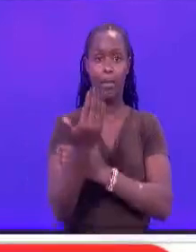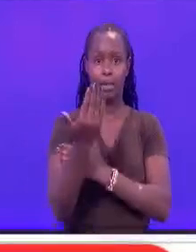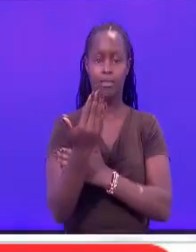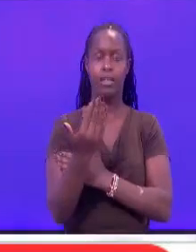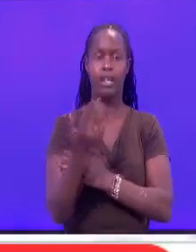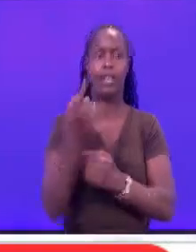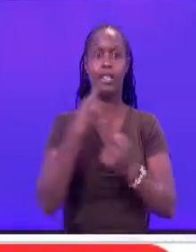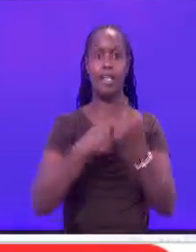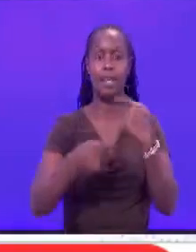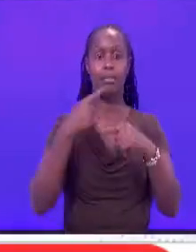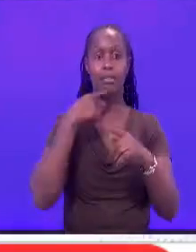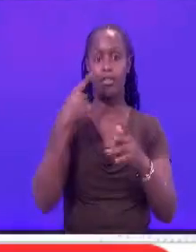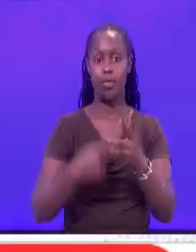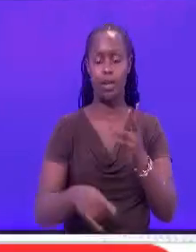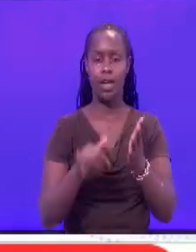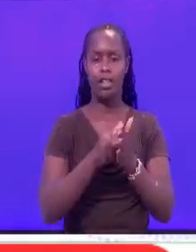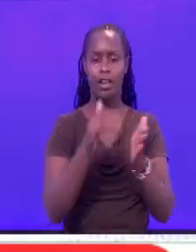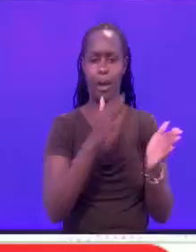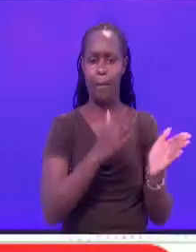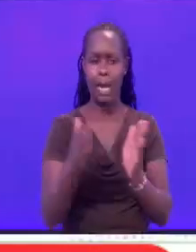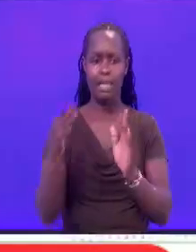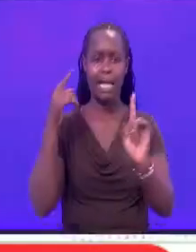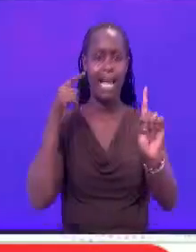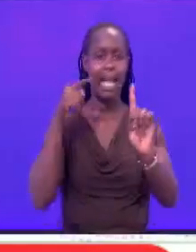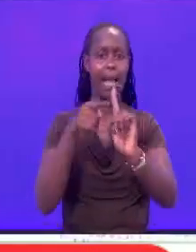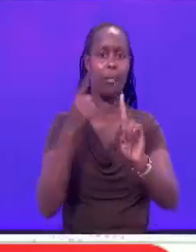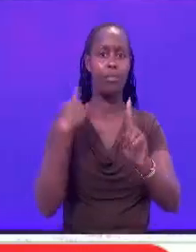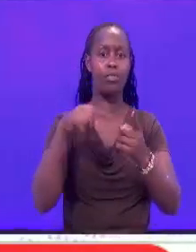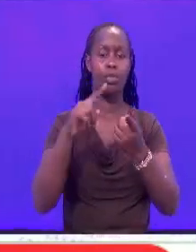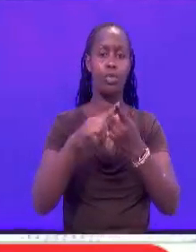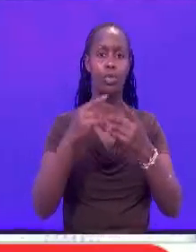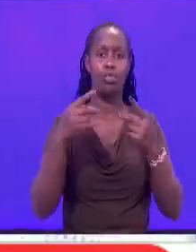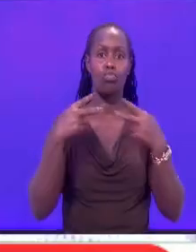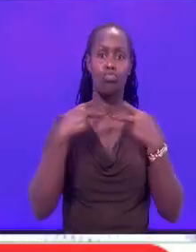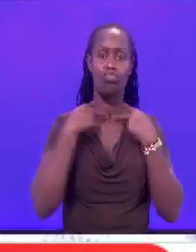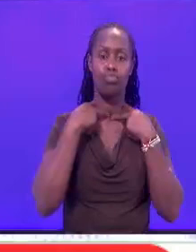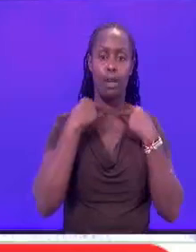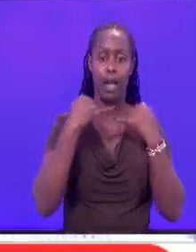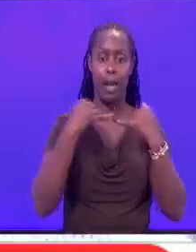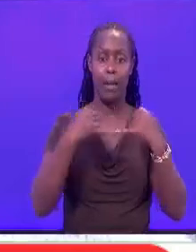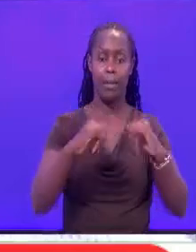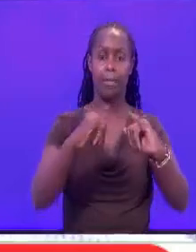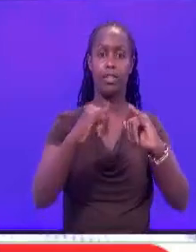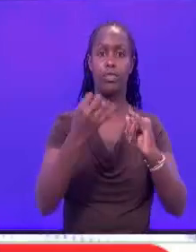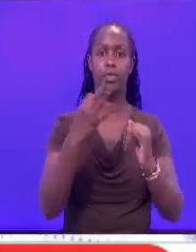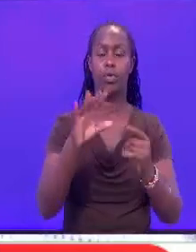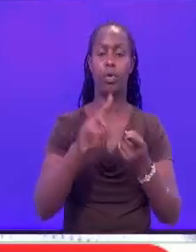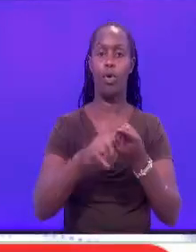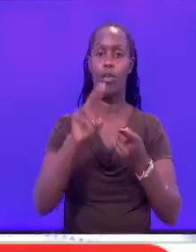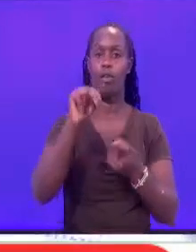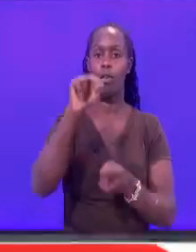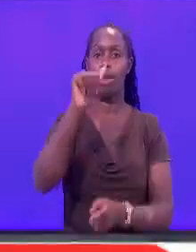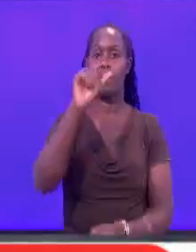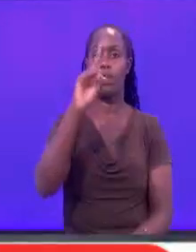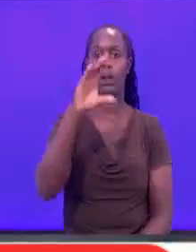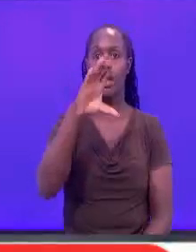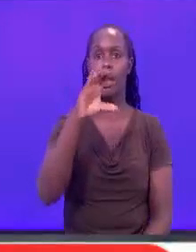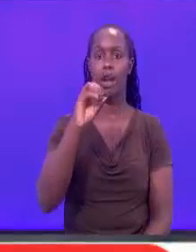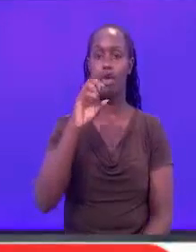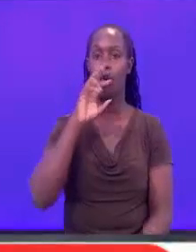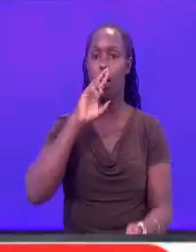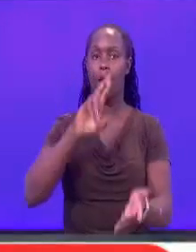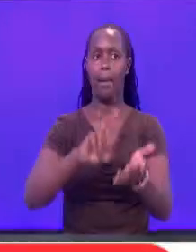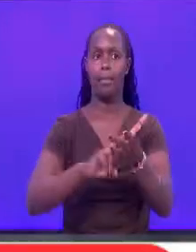swinging, saying plans were being made to thwart the NADCO report's implementation during the bomber's negotiations.